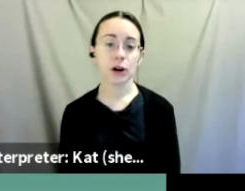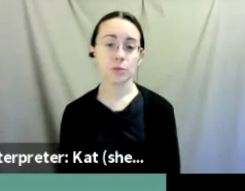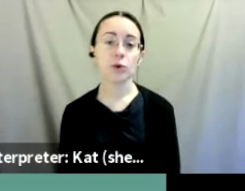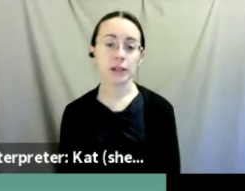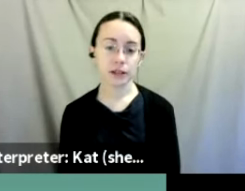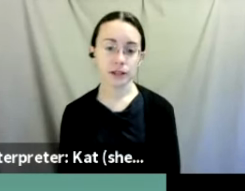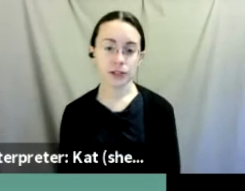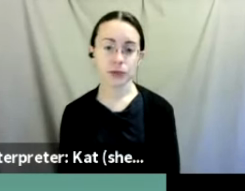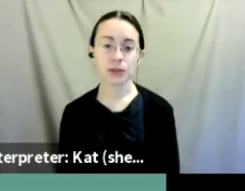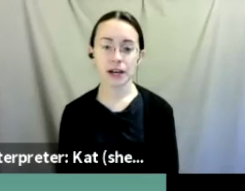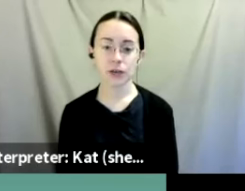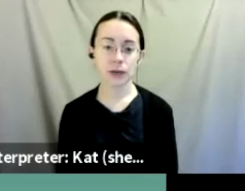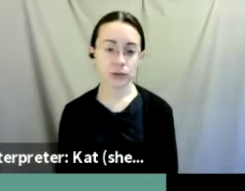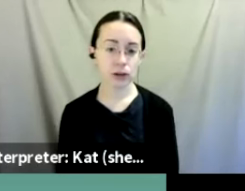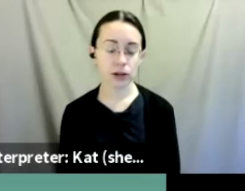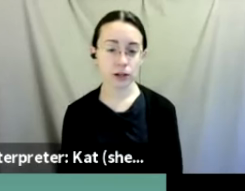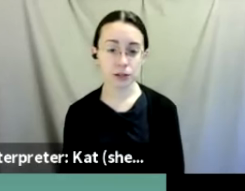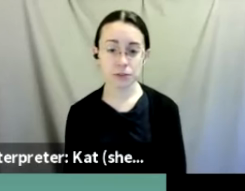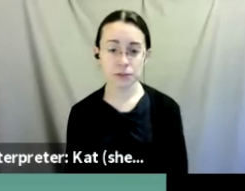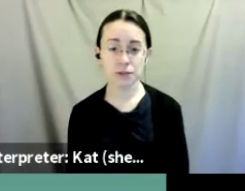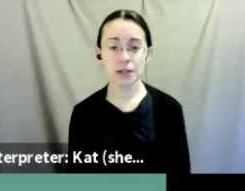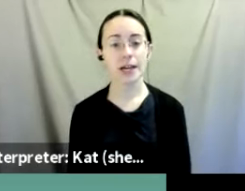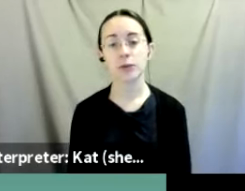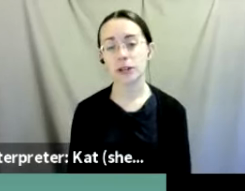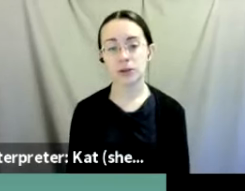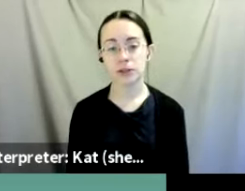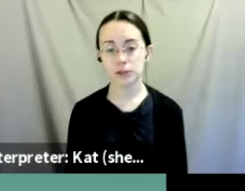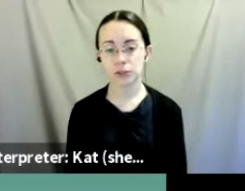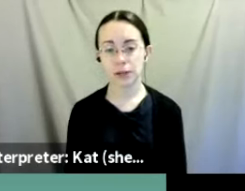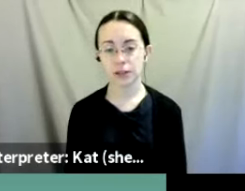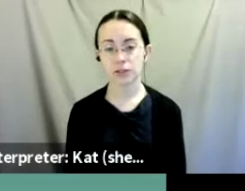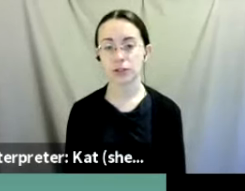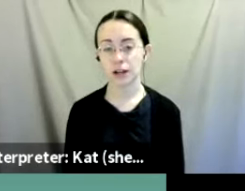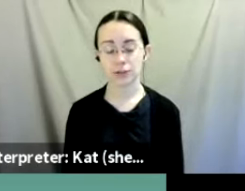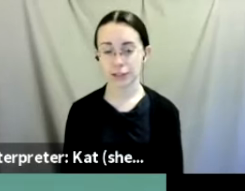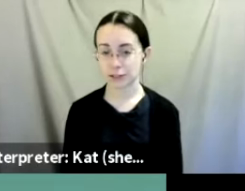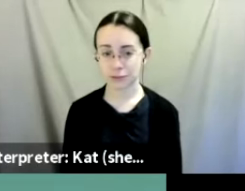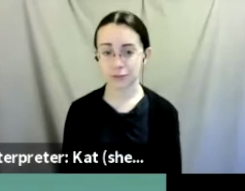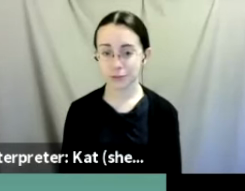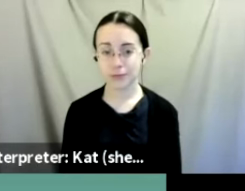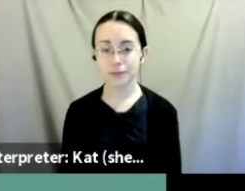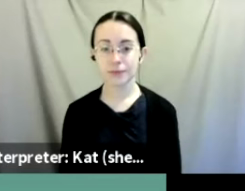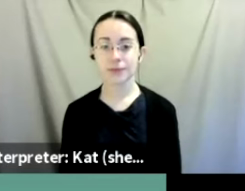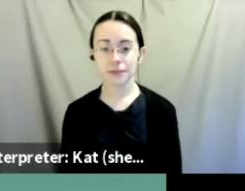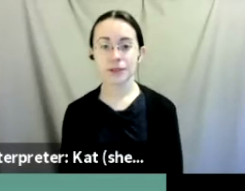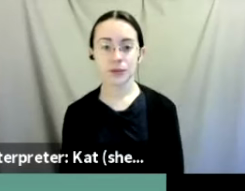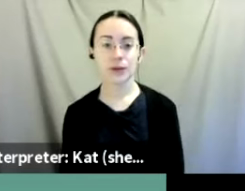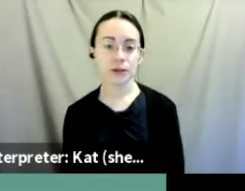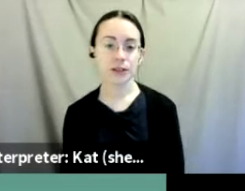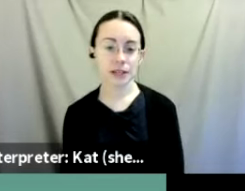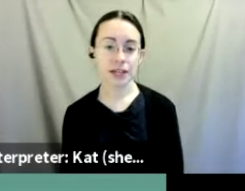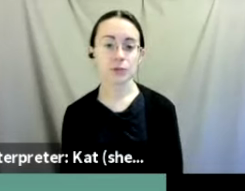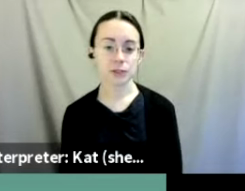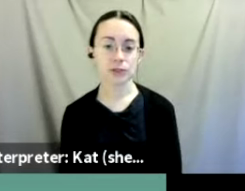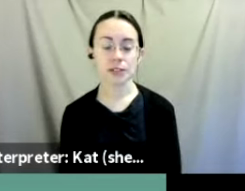Deaf people are more likely to rely on withdrawal and condoms, and we know that those two methods are not effective. We